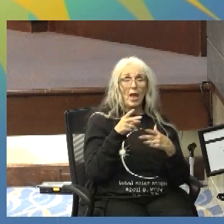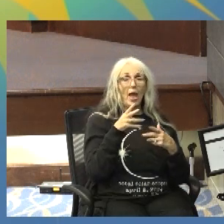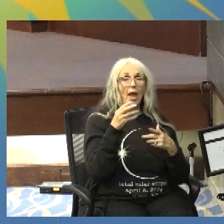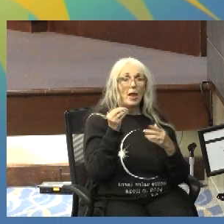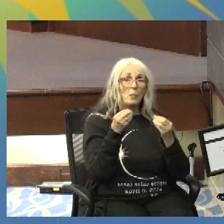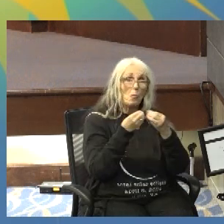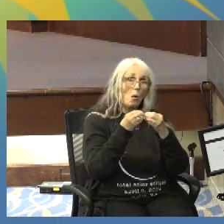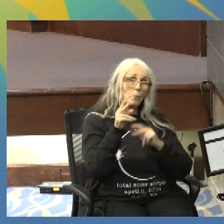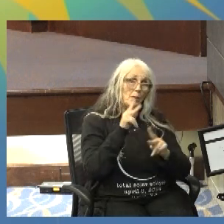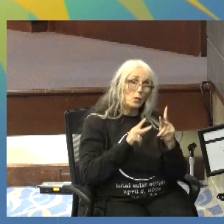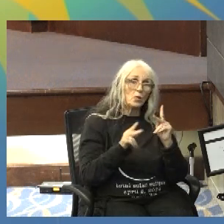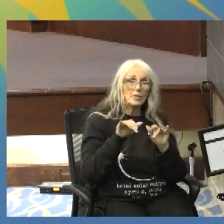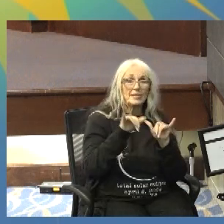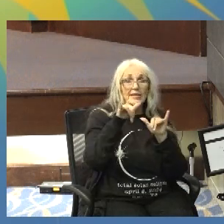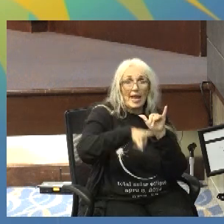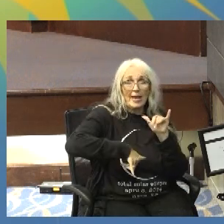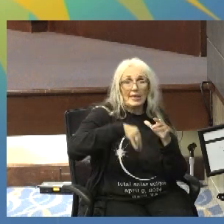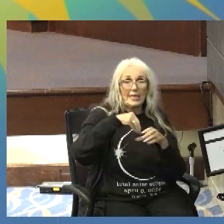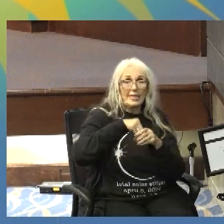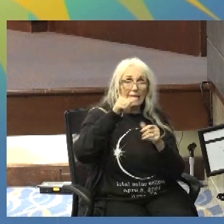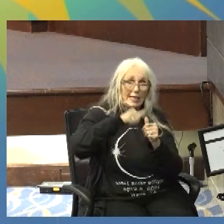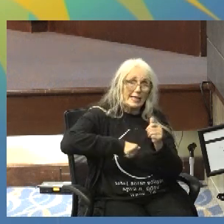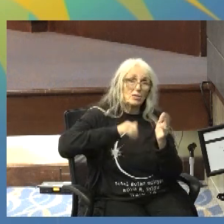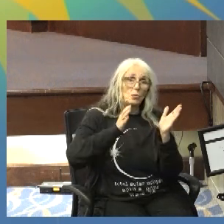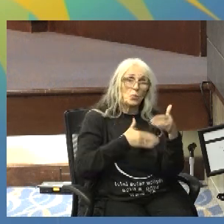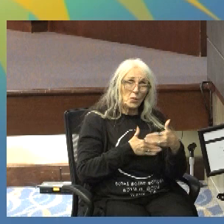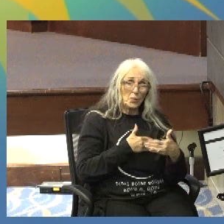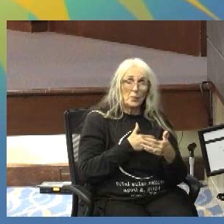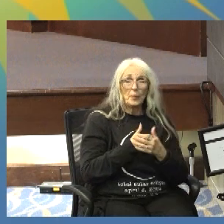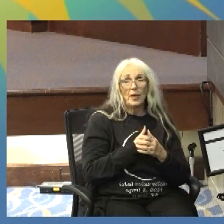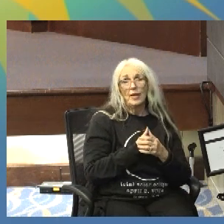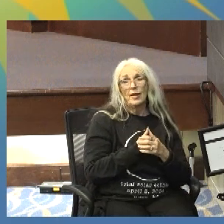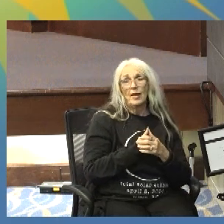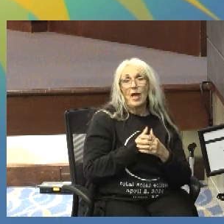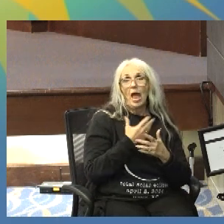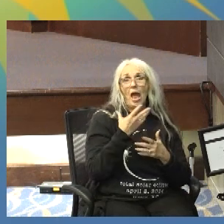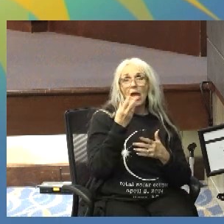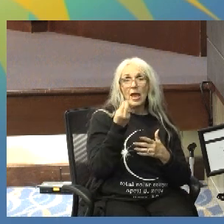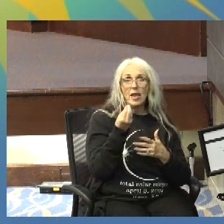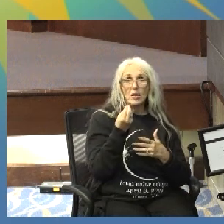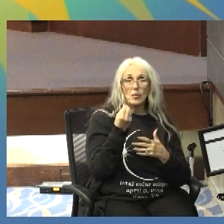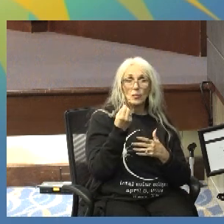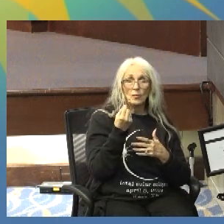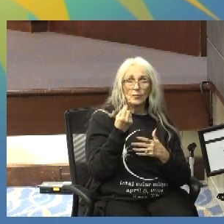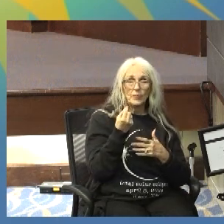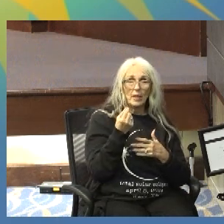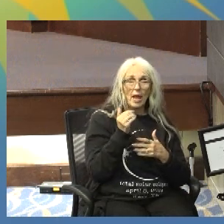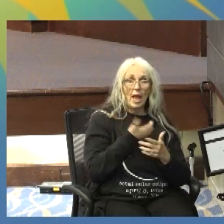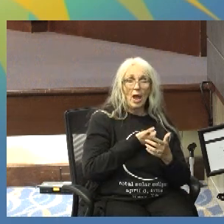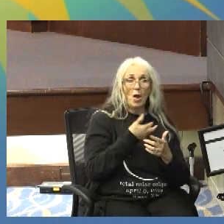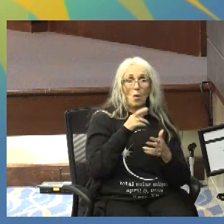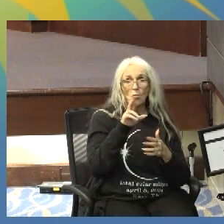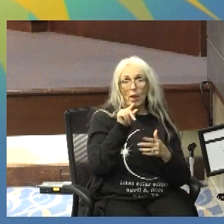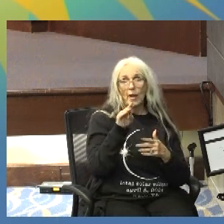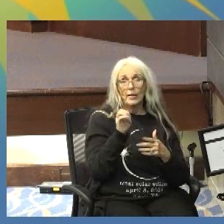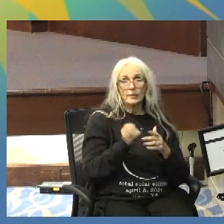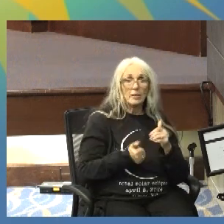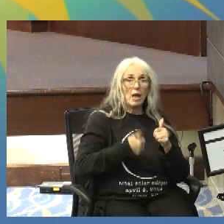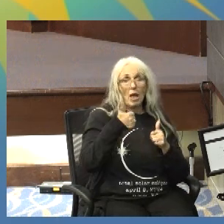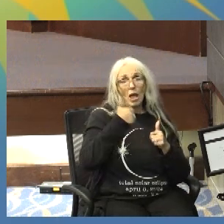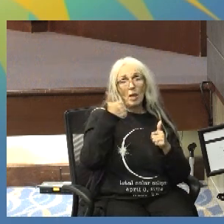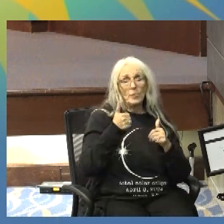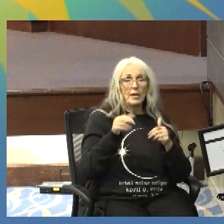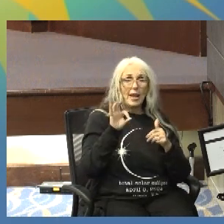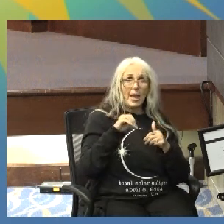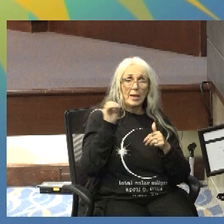people staying within the hotel rooms. And one thing, you know, our occupancy rate is up over 90% for the